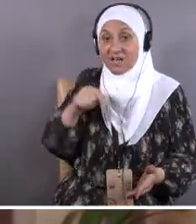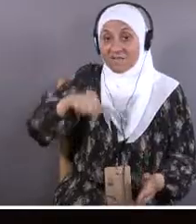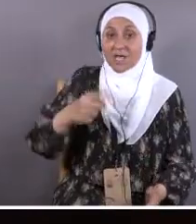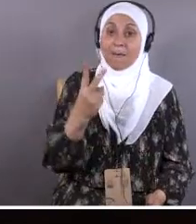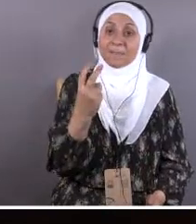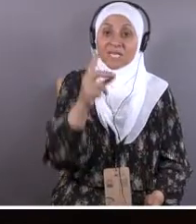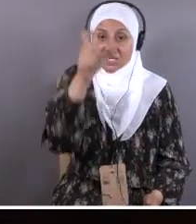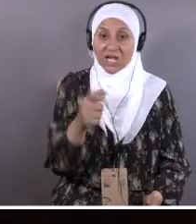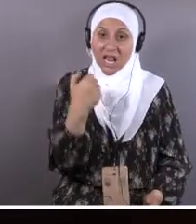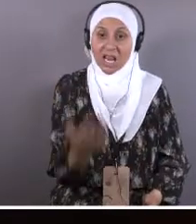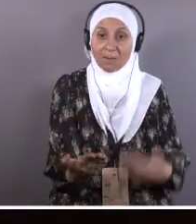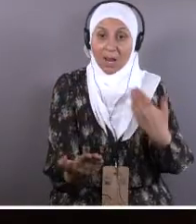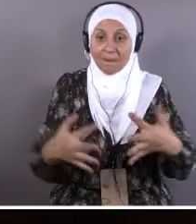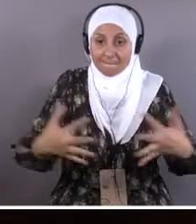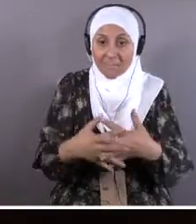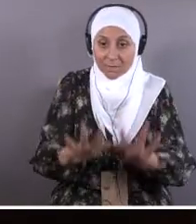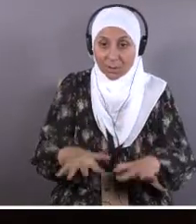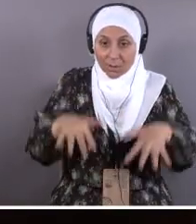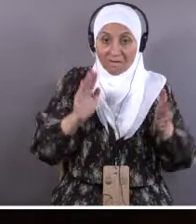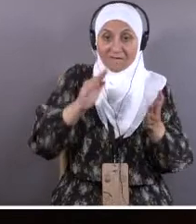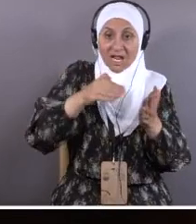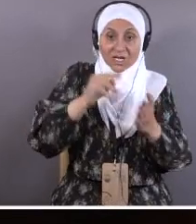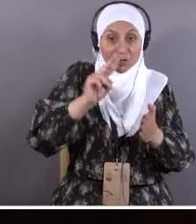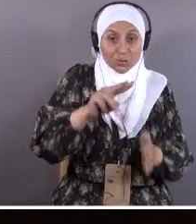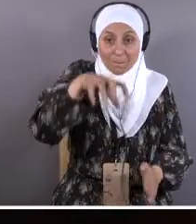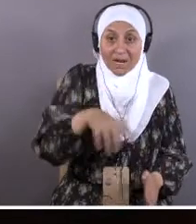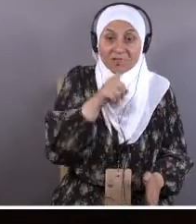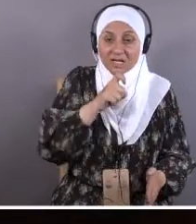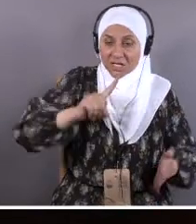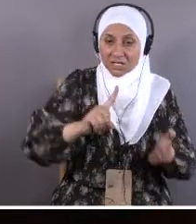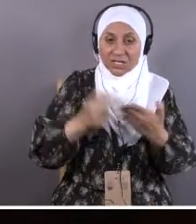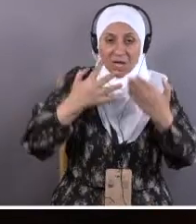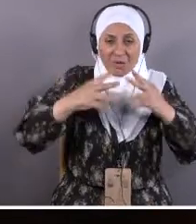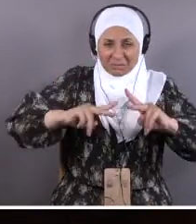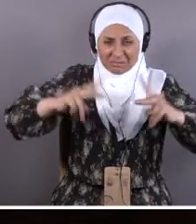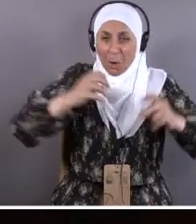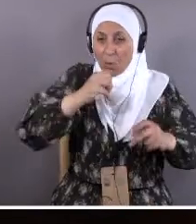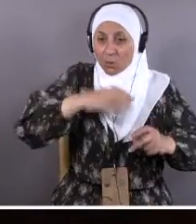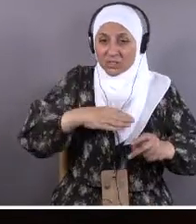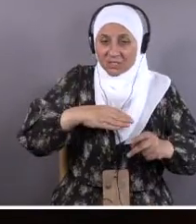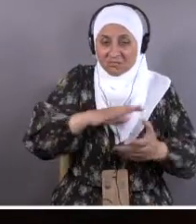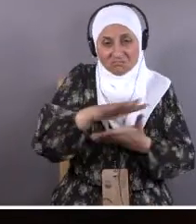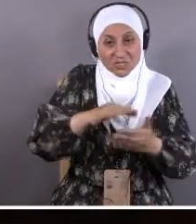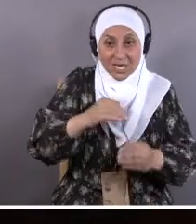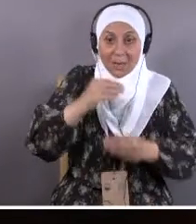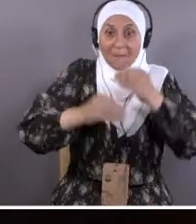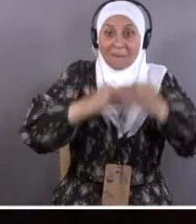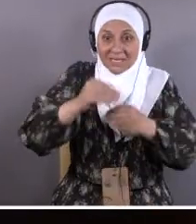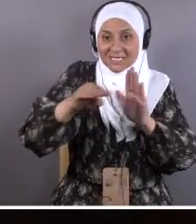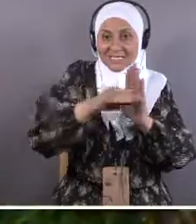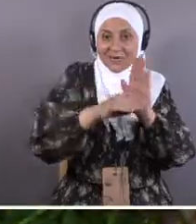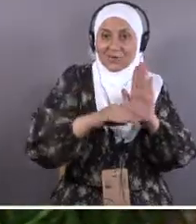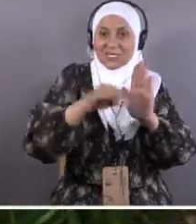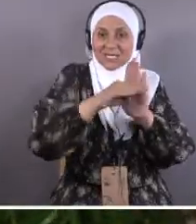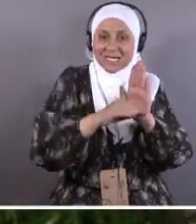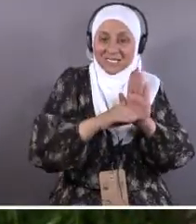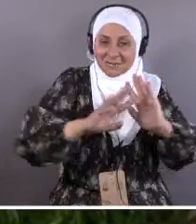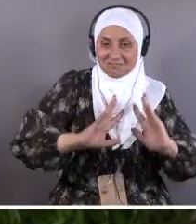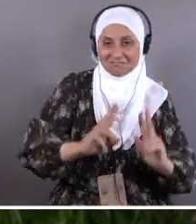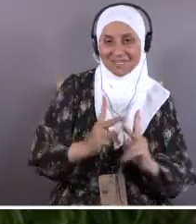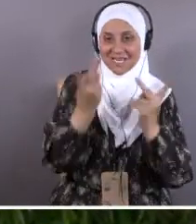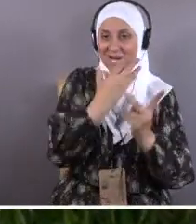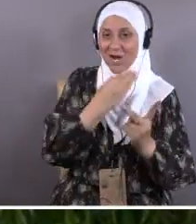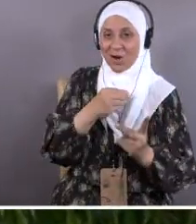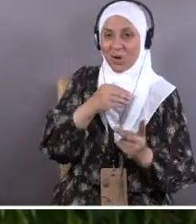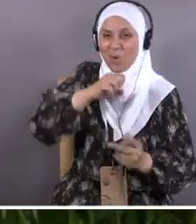how Qatar will be impacted by climate change and what mitigation and adaptation measures we can implement. And in October, we will